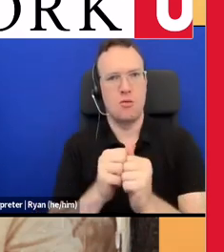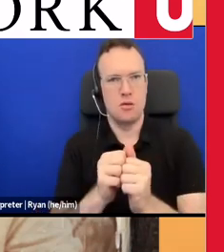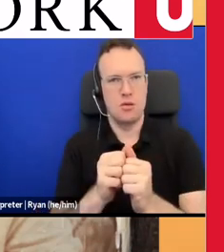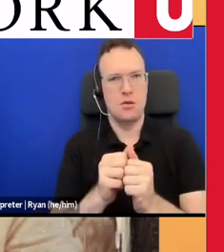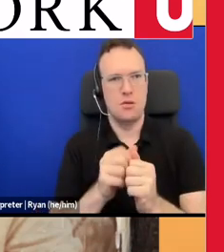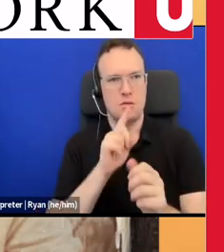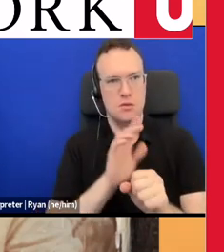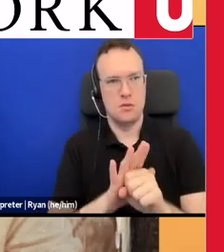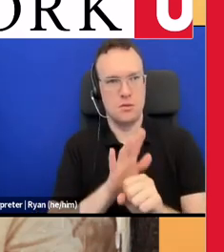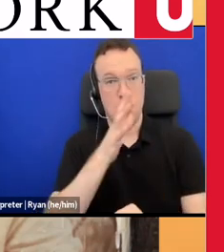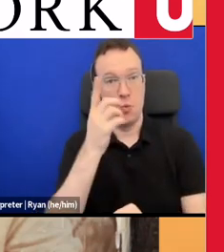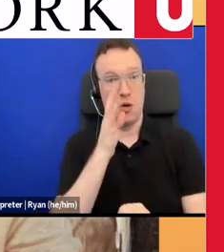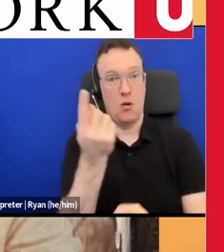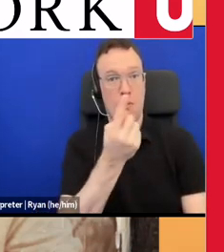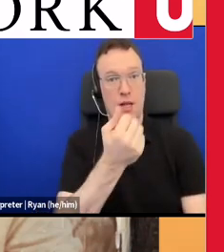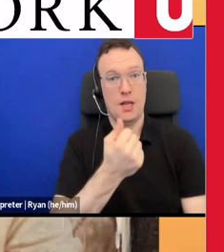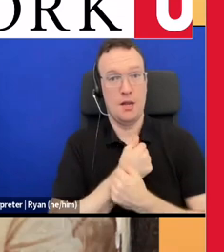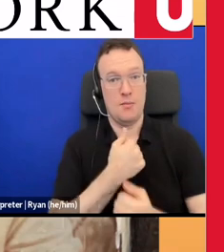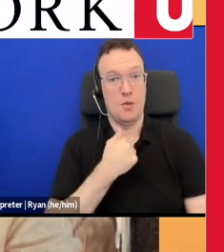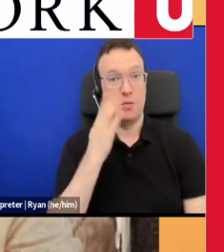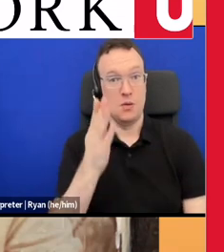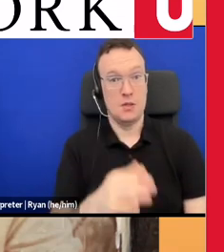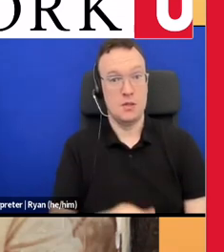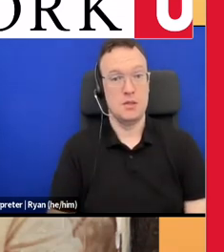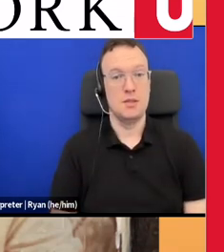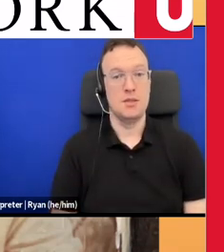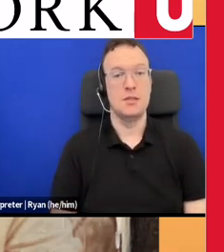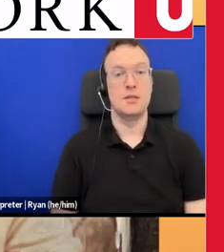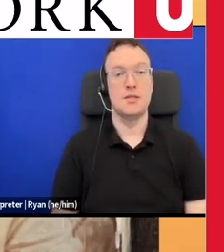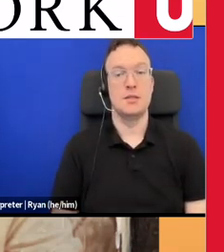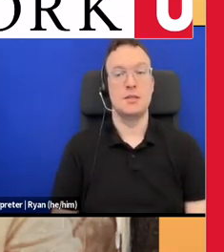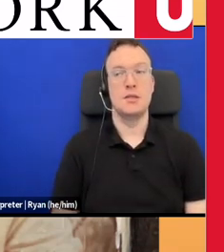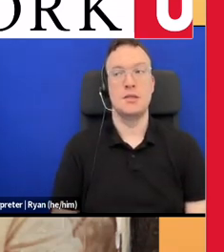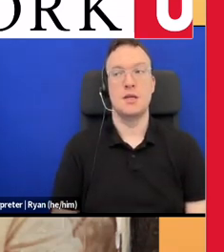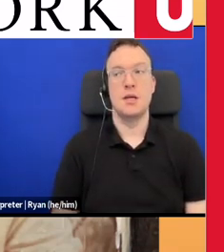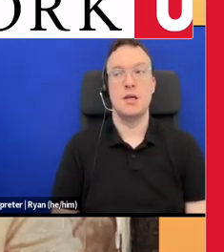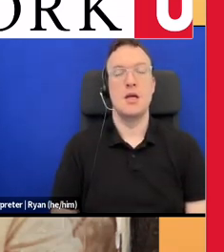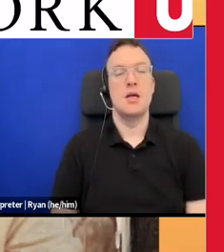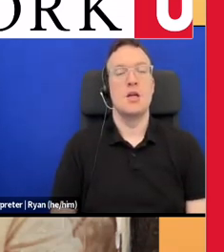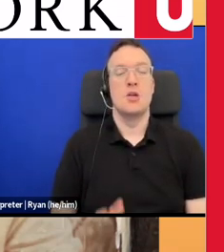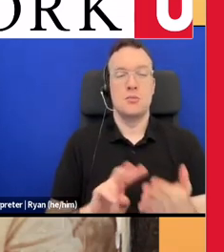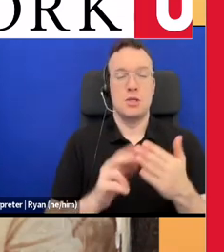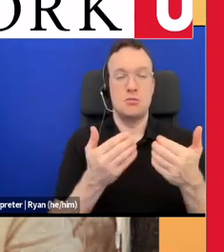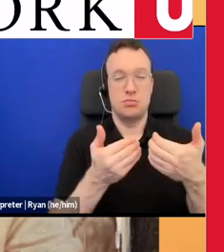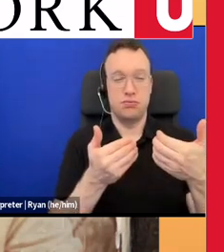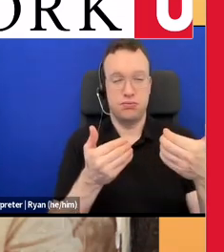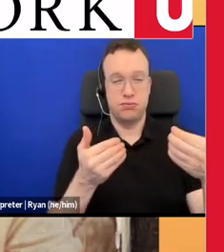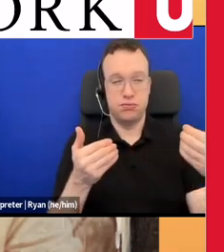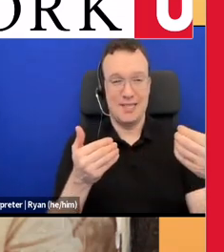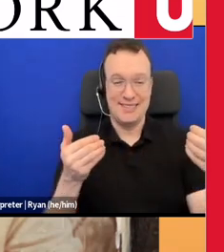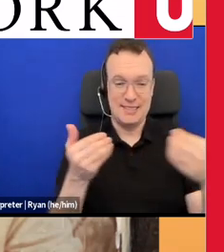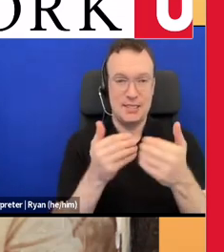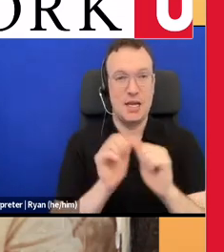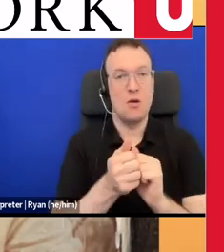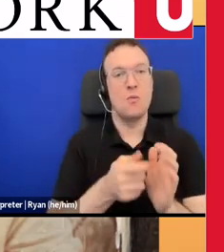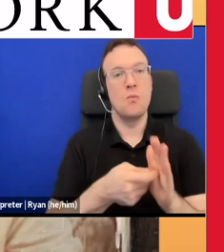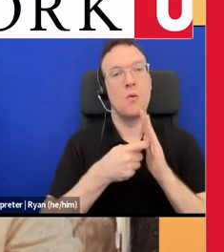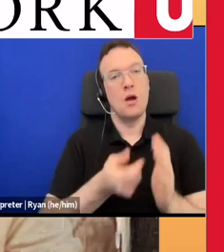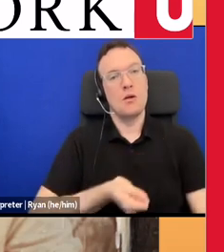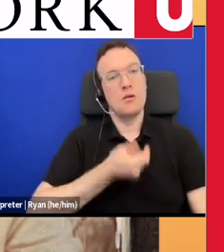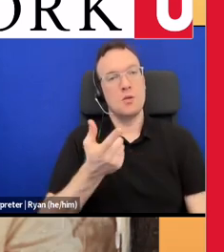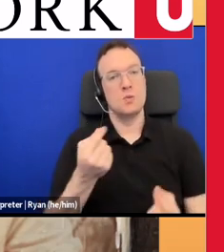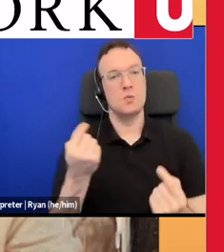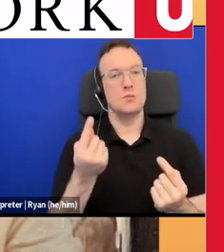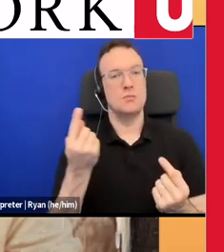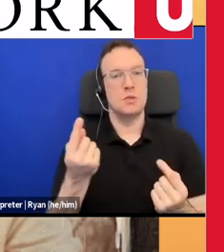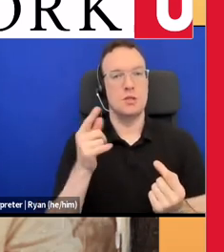my mother would always love me. Narrowing the growing gap between my mother and I required a gesture, maybe one that would